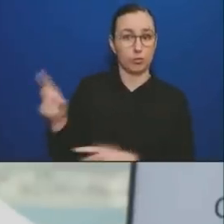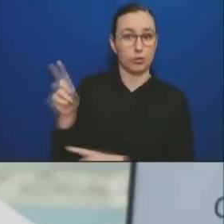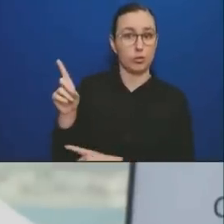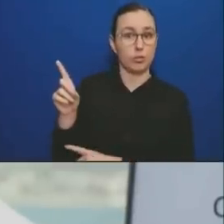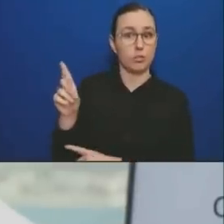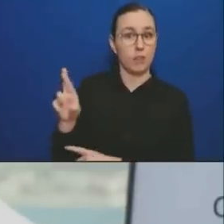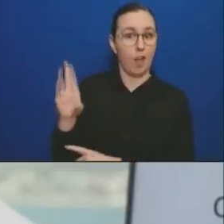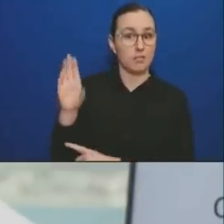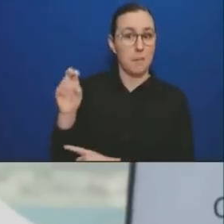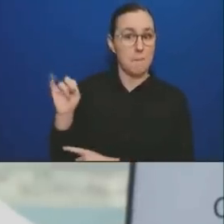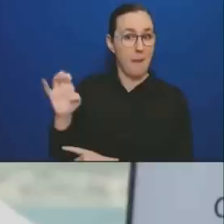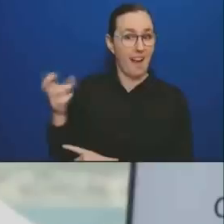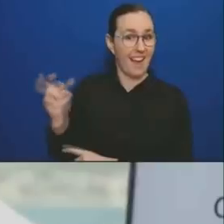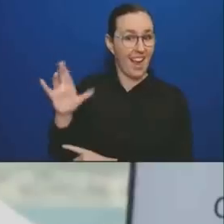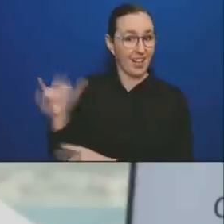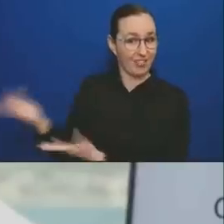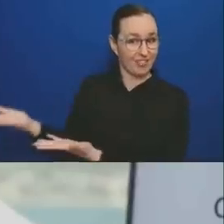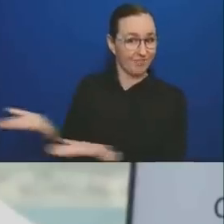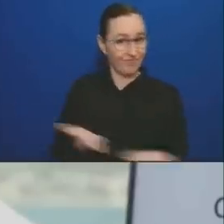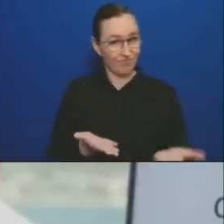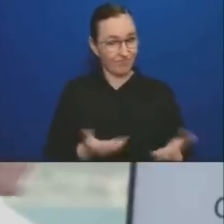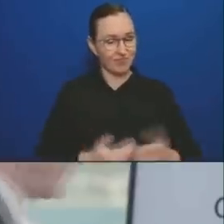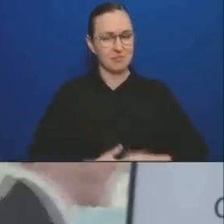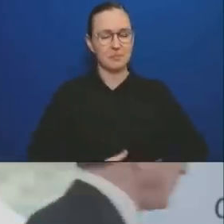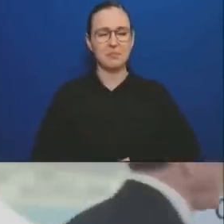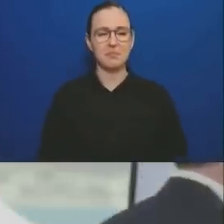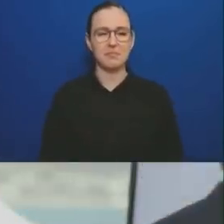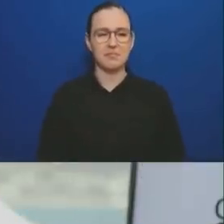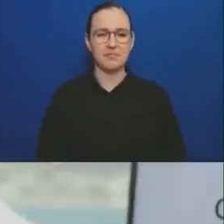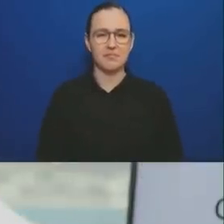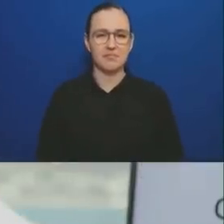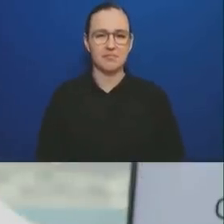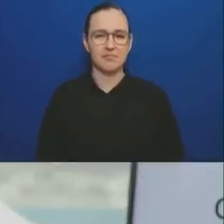my honor to introduce Dr. Bonnie Henry.